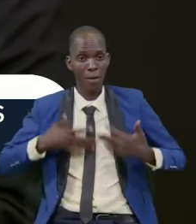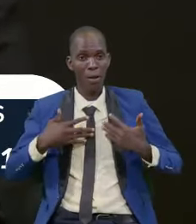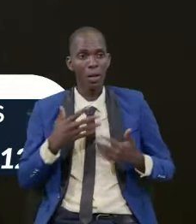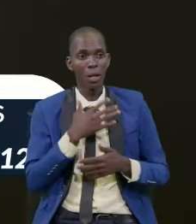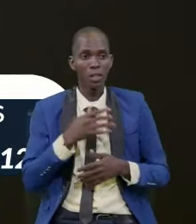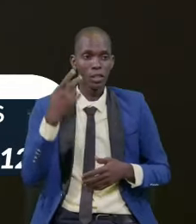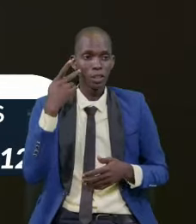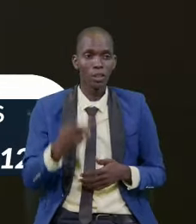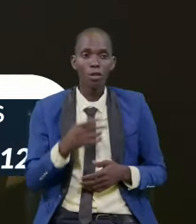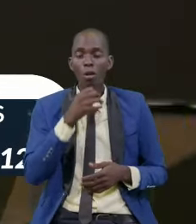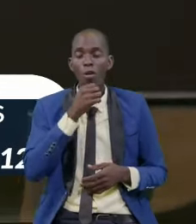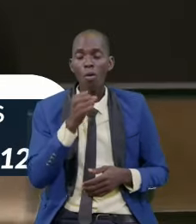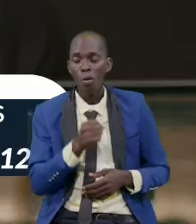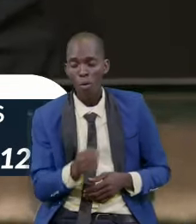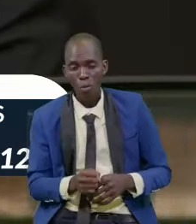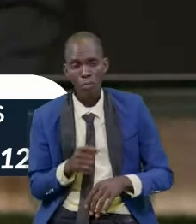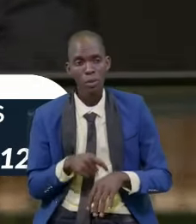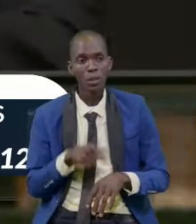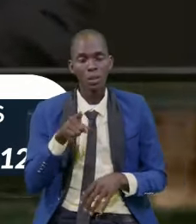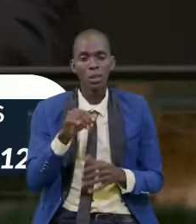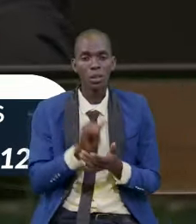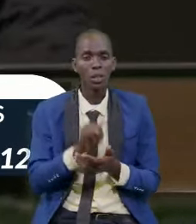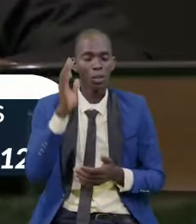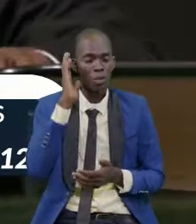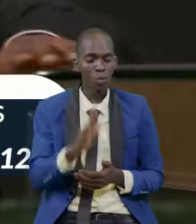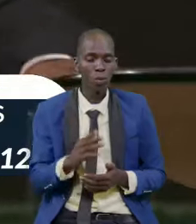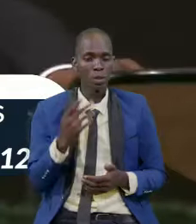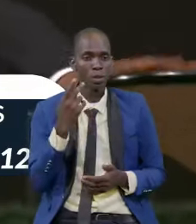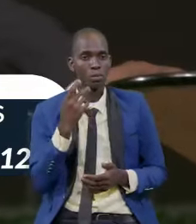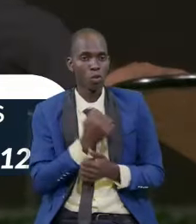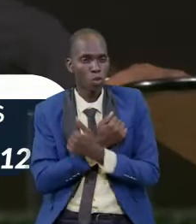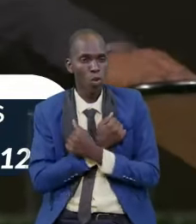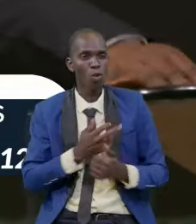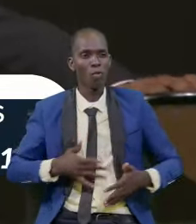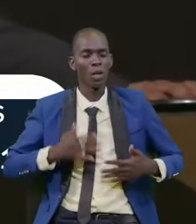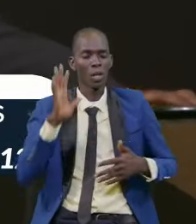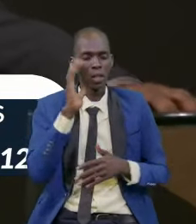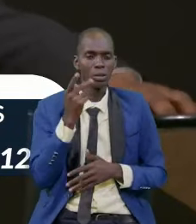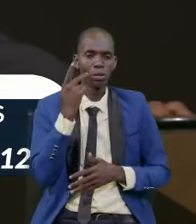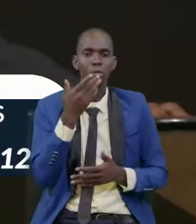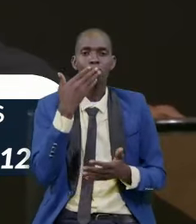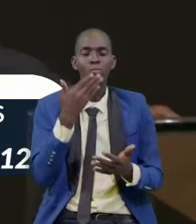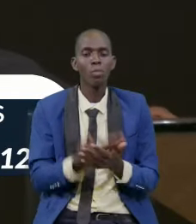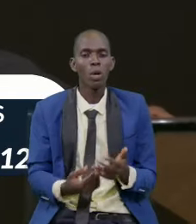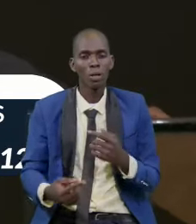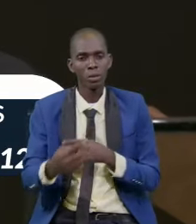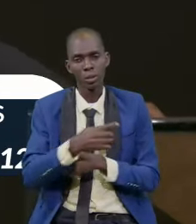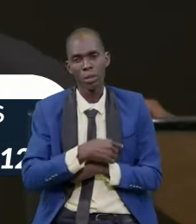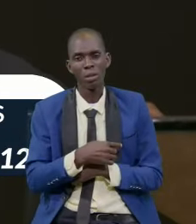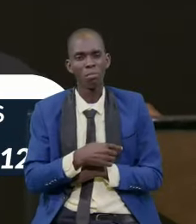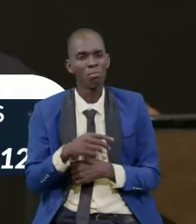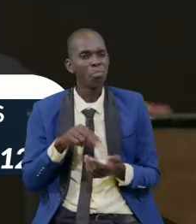days, he that will love life and see good days, what does that mean? Life